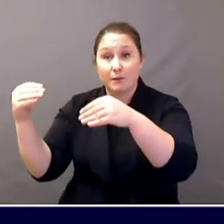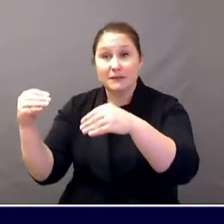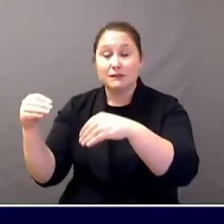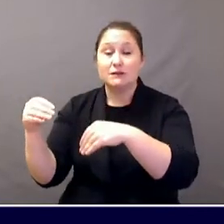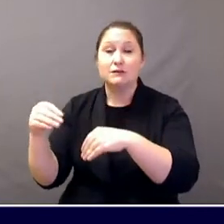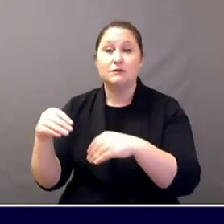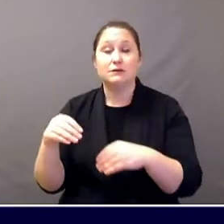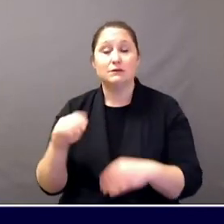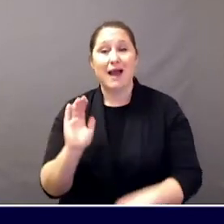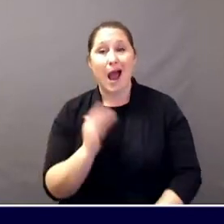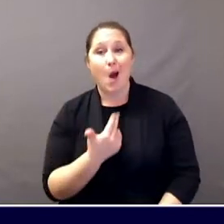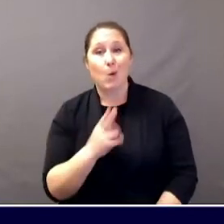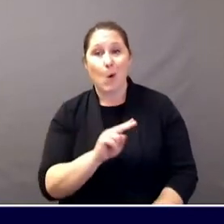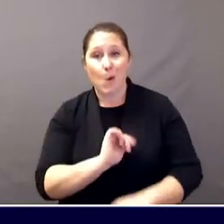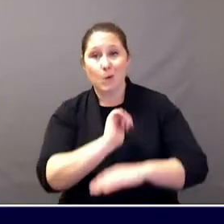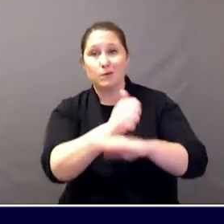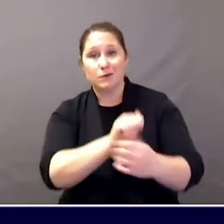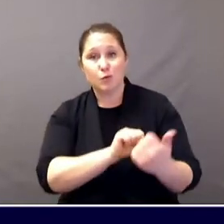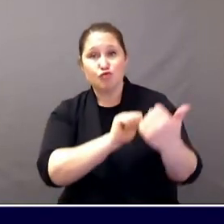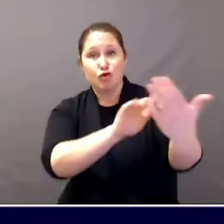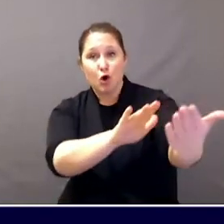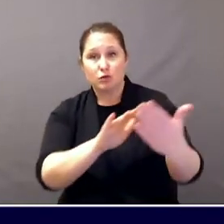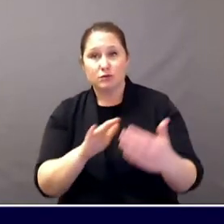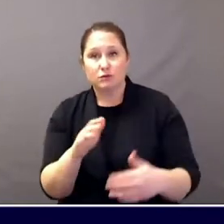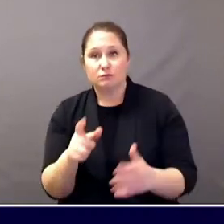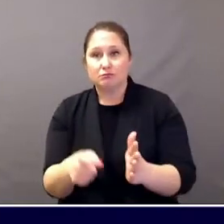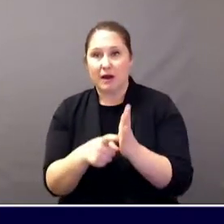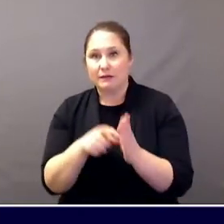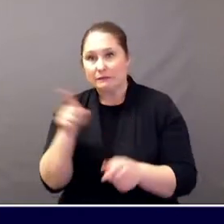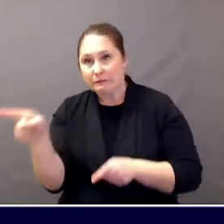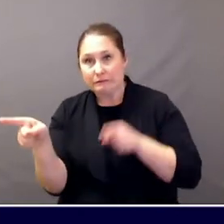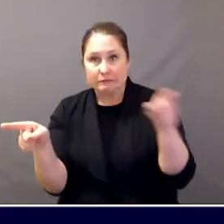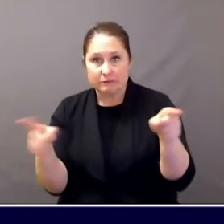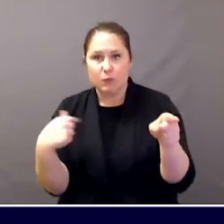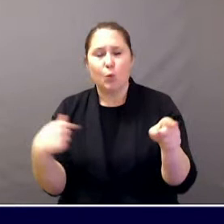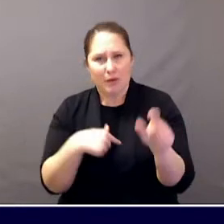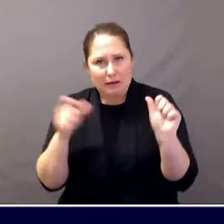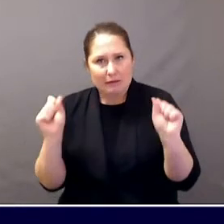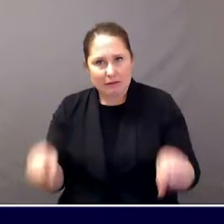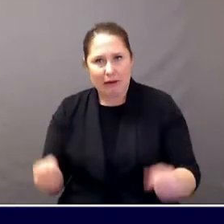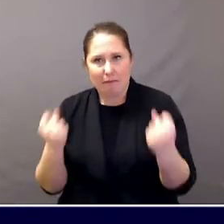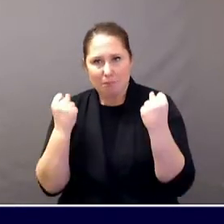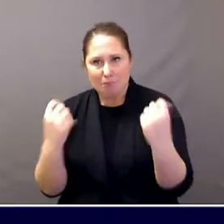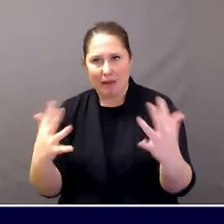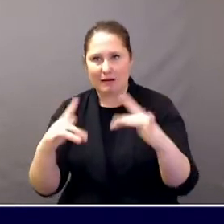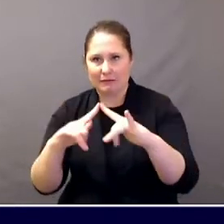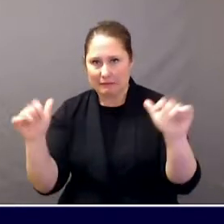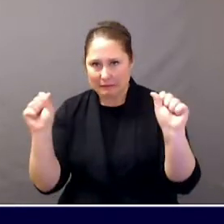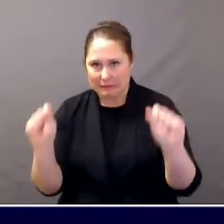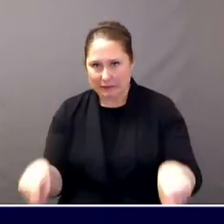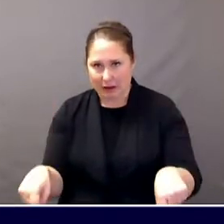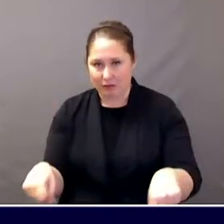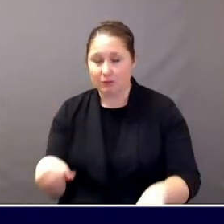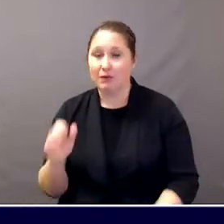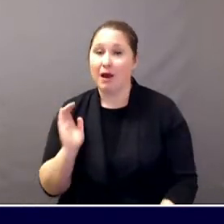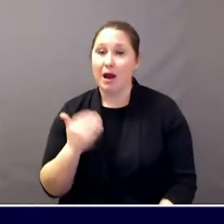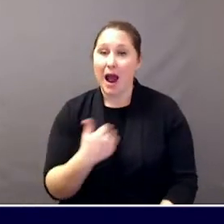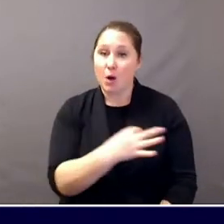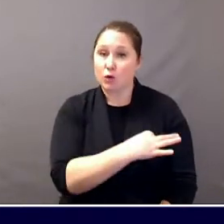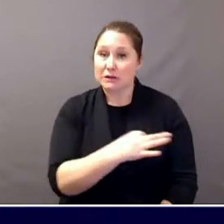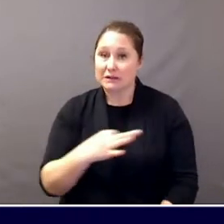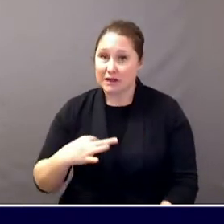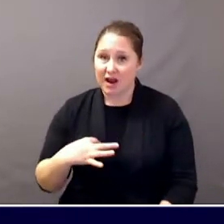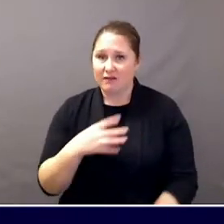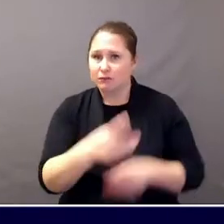nurses from Maine CDC to go on site to facilities to do the exact same thing that Walgreens and CVS are doing. We